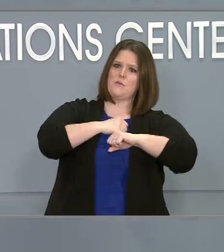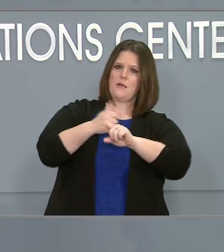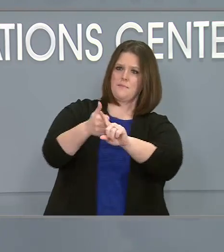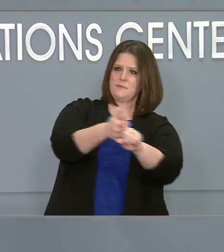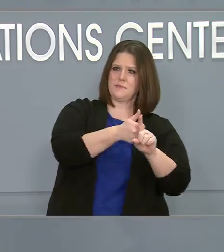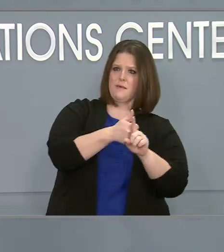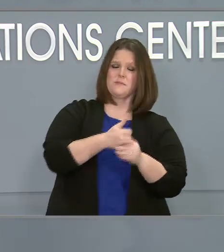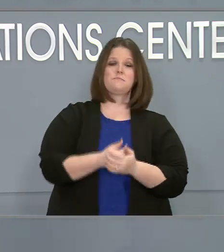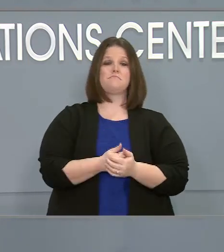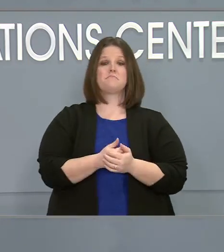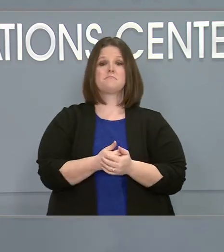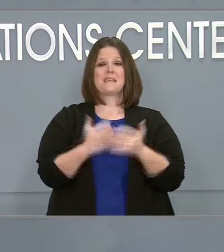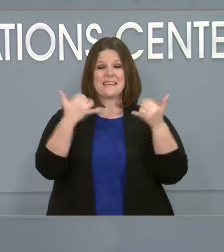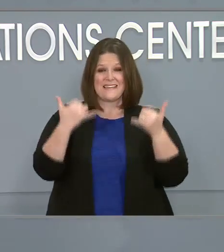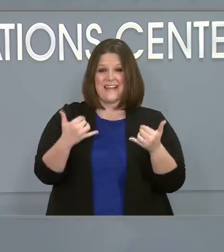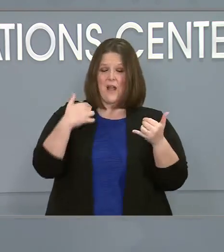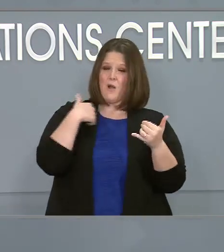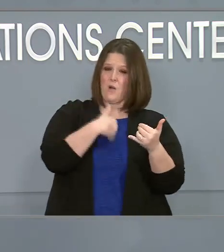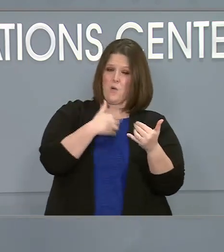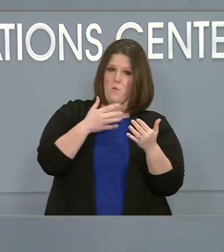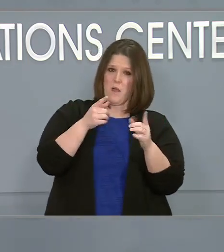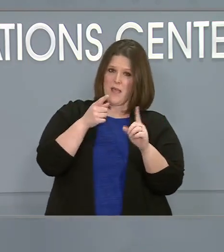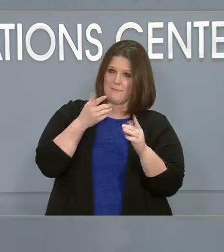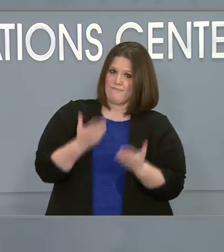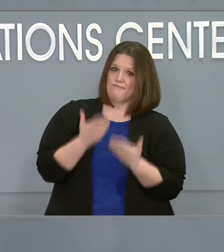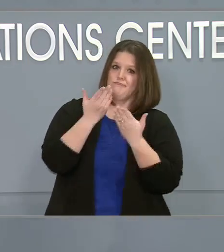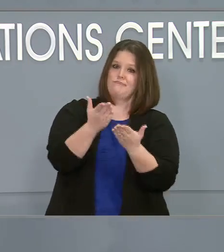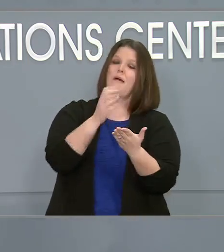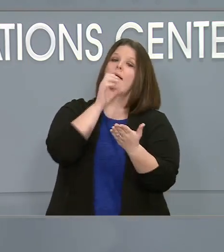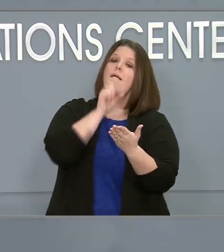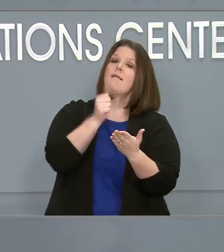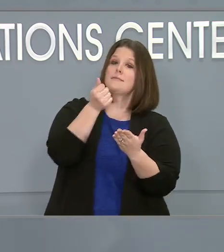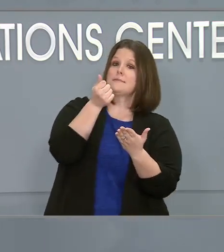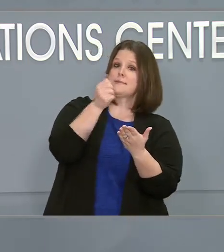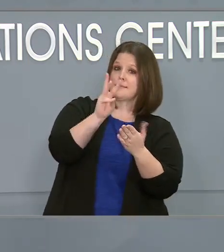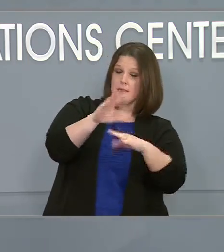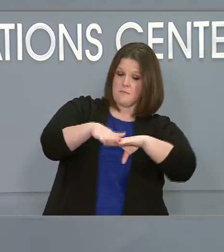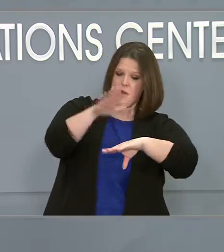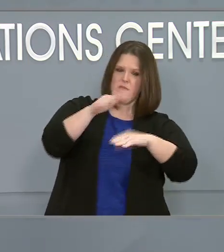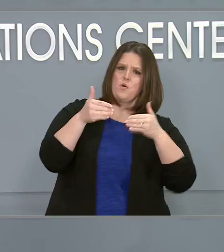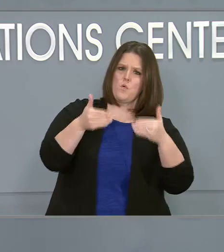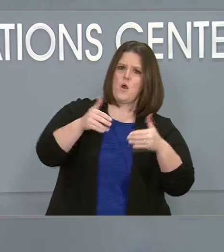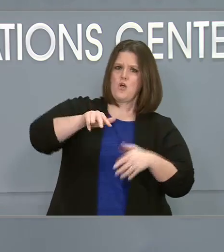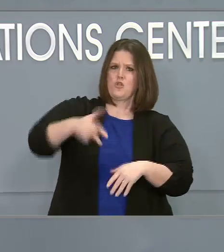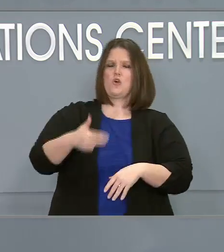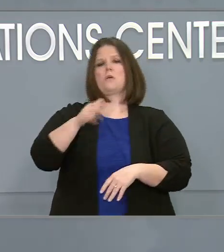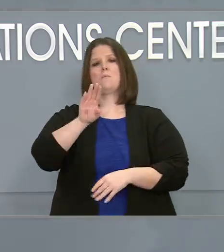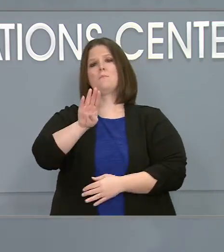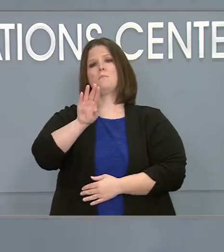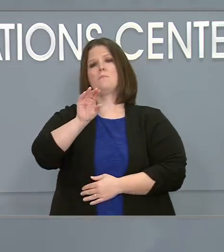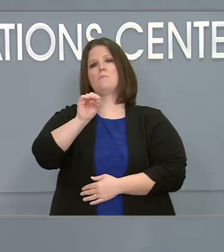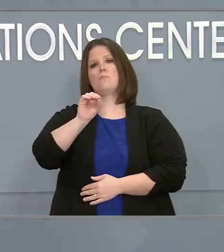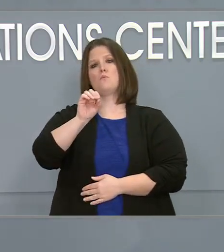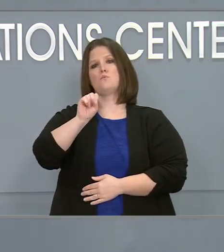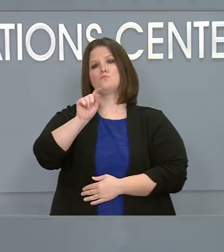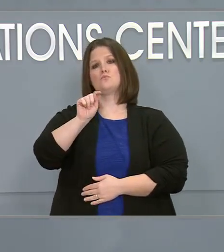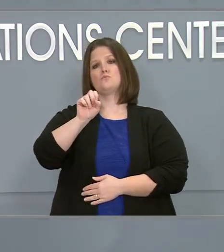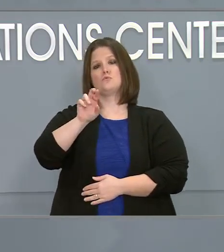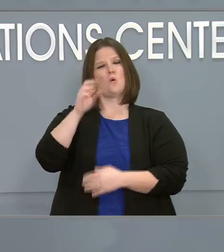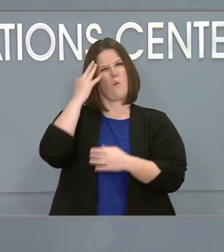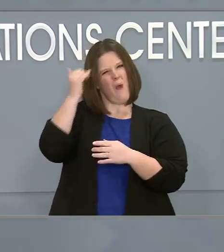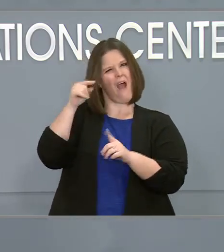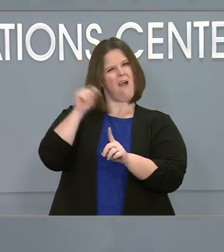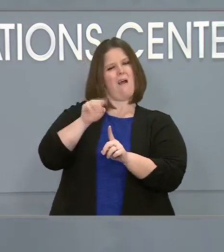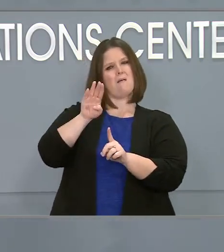everyone 16 and older to get a booster when you're eligible. This adds another layer of protection. As